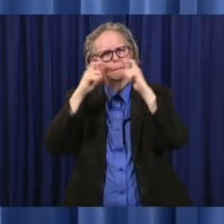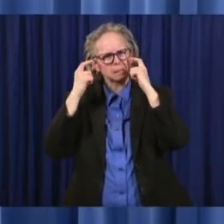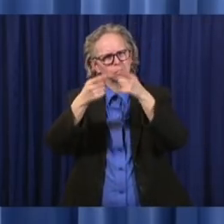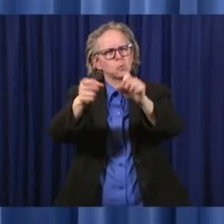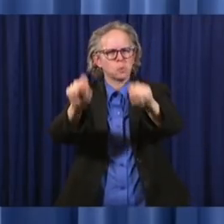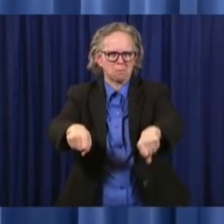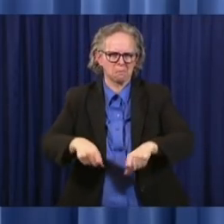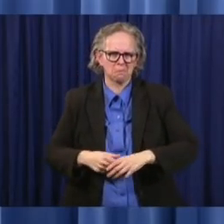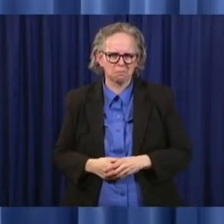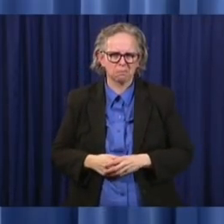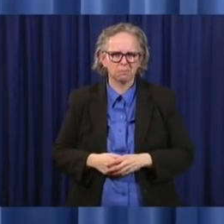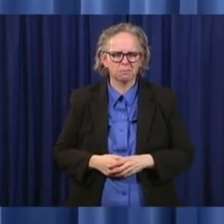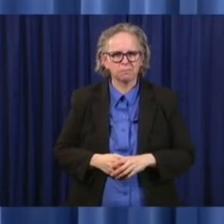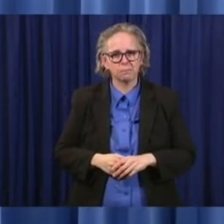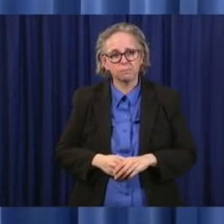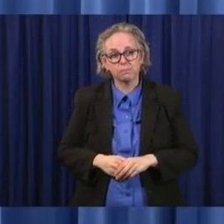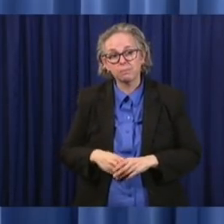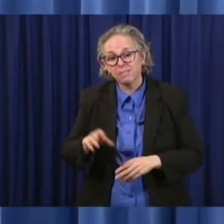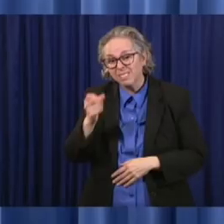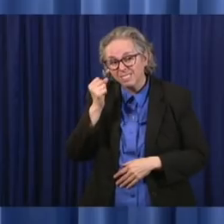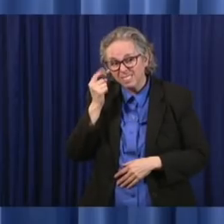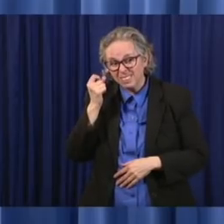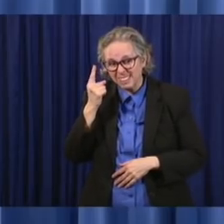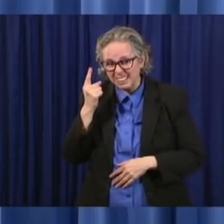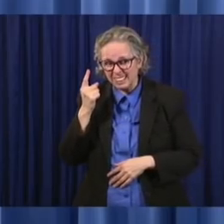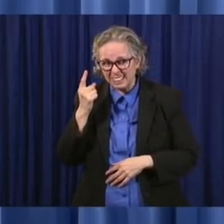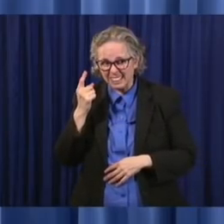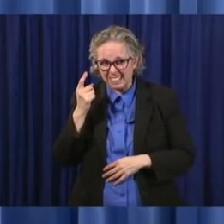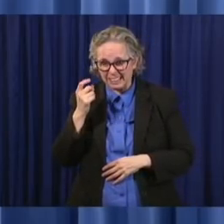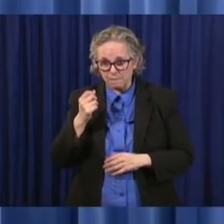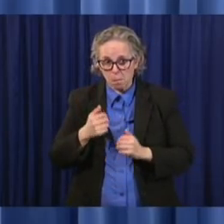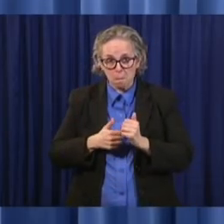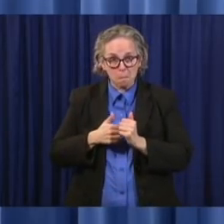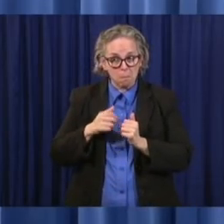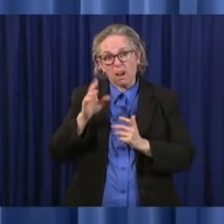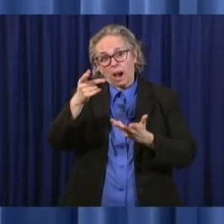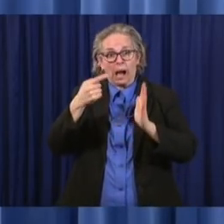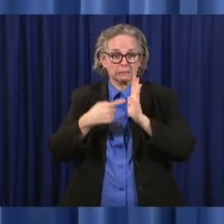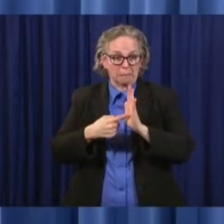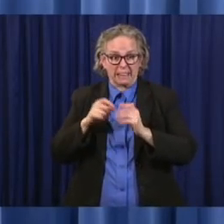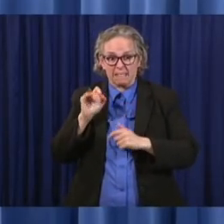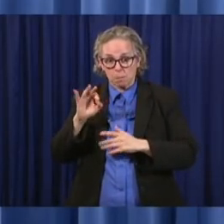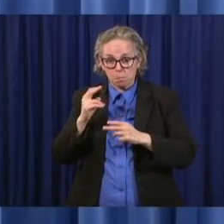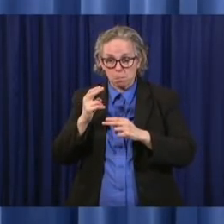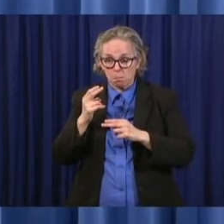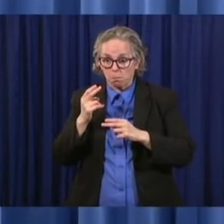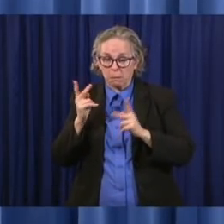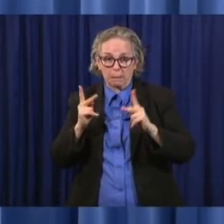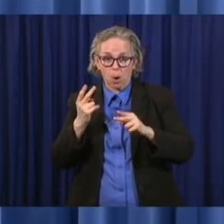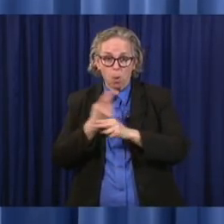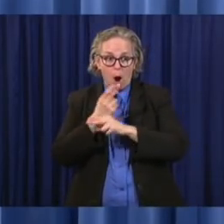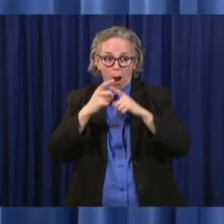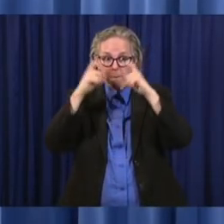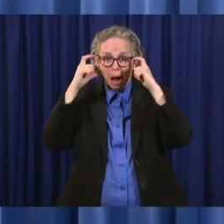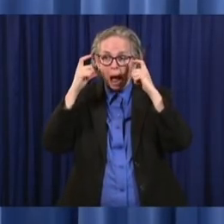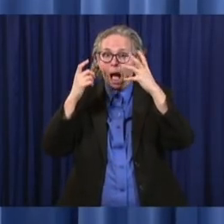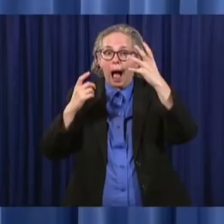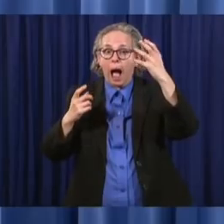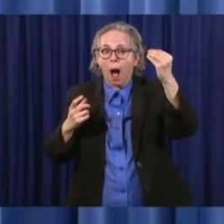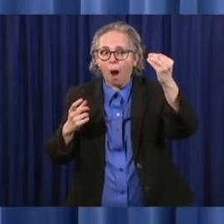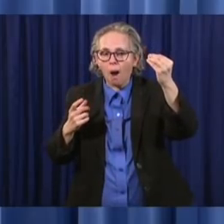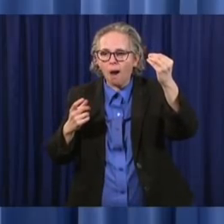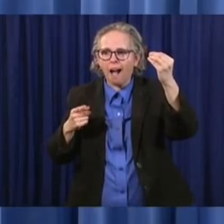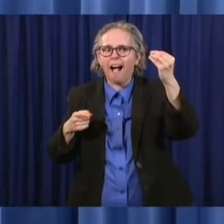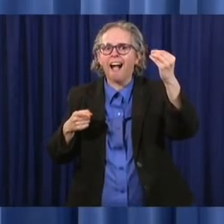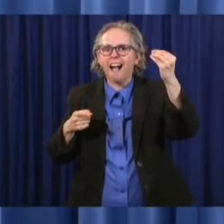If we can get that percentage of people in Ohio who are out, who are wearing them up dramatically,